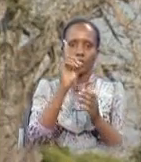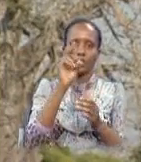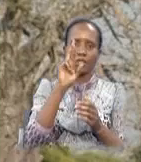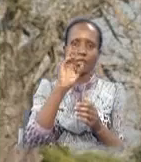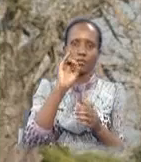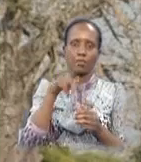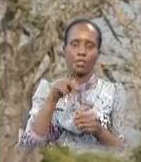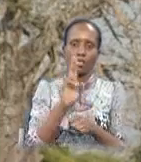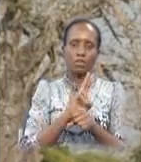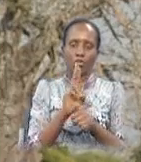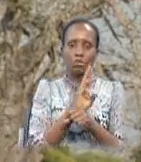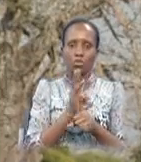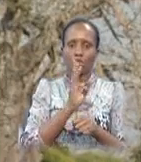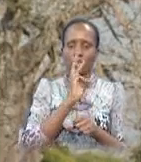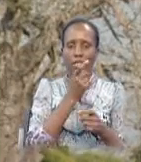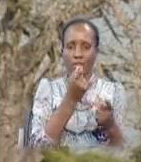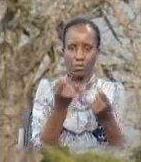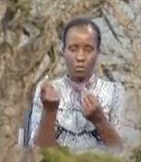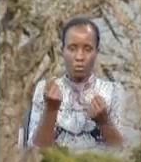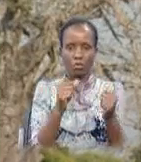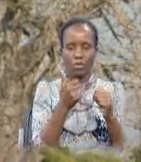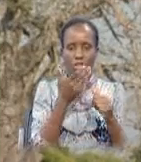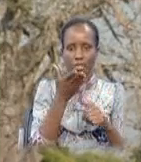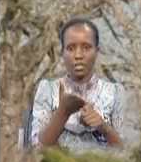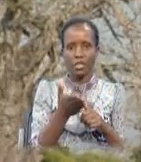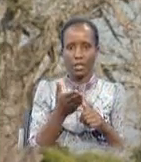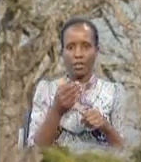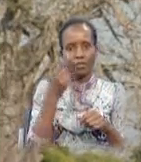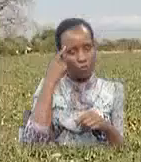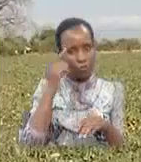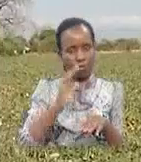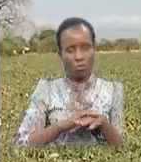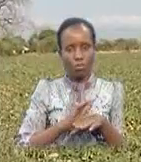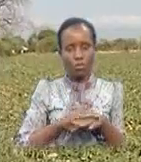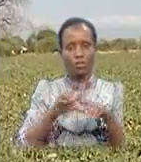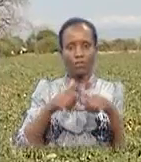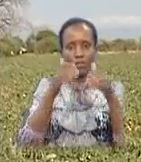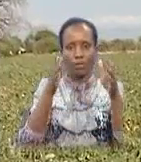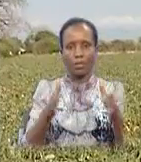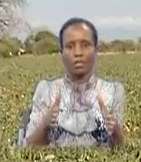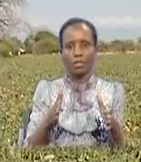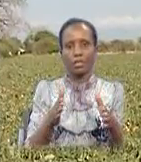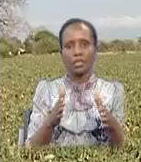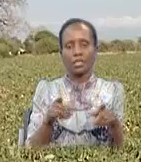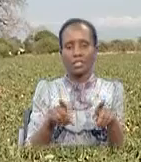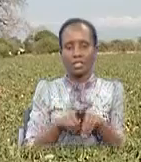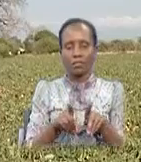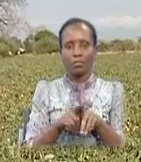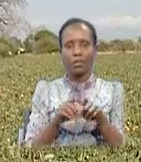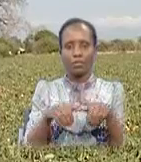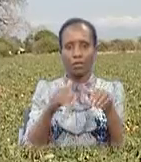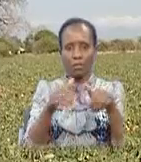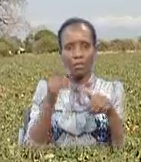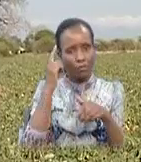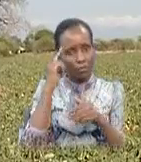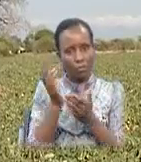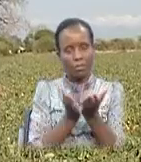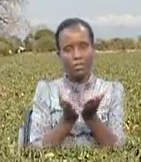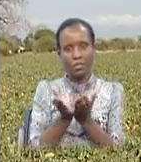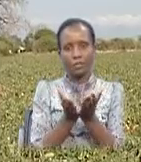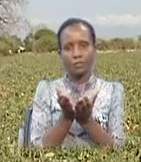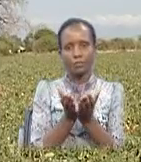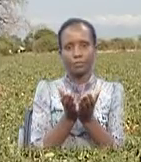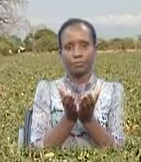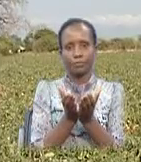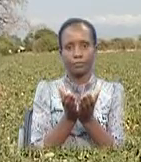maji kidogo ile iko kwa ukulima bora na sana sana kilimo cha biashara. The